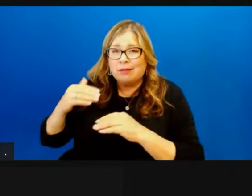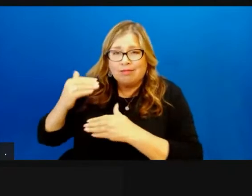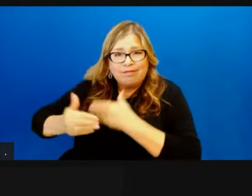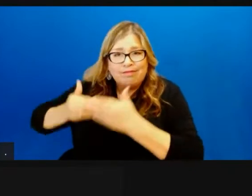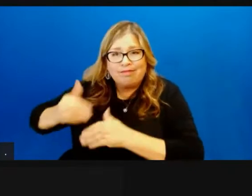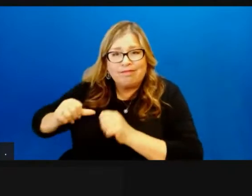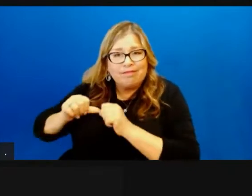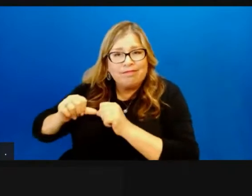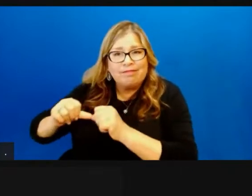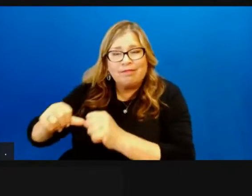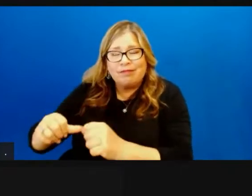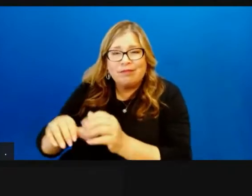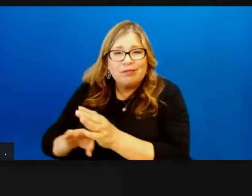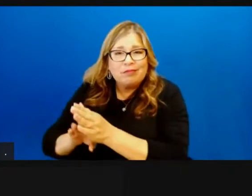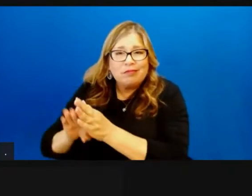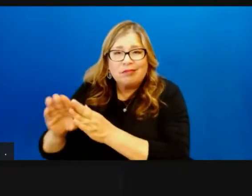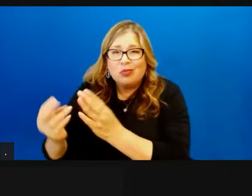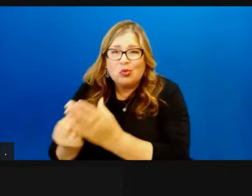experience of adults as well.